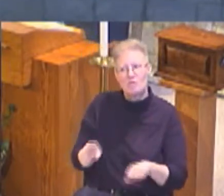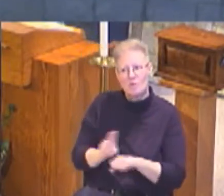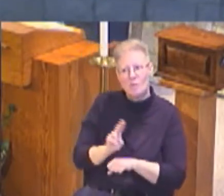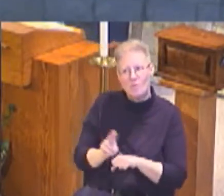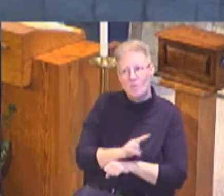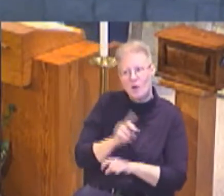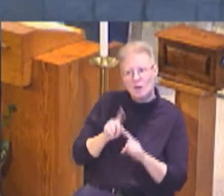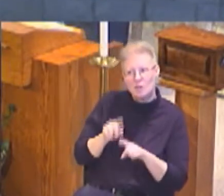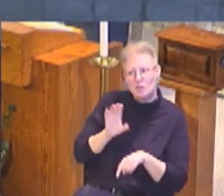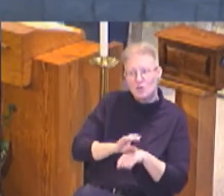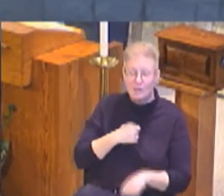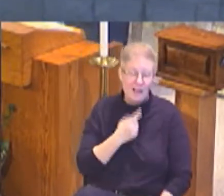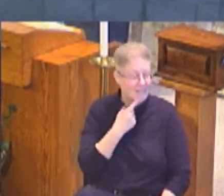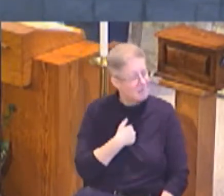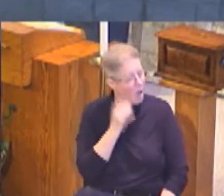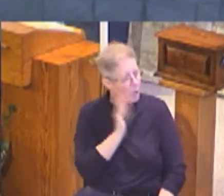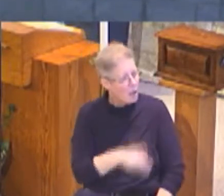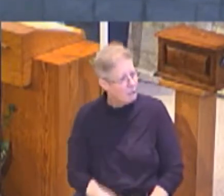to.